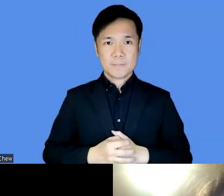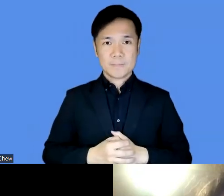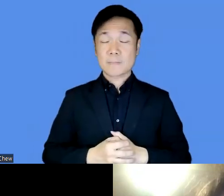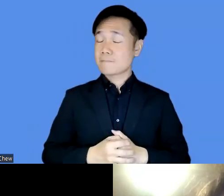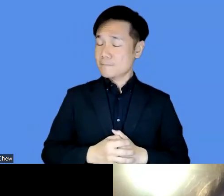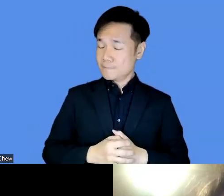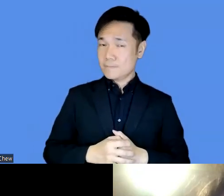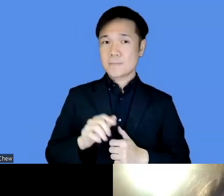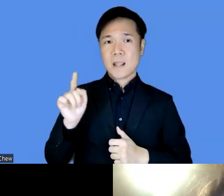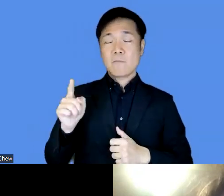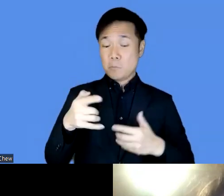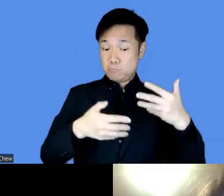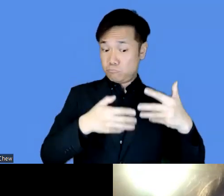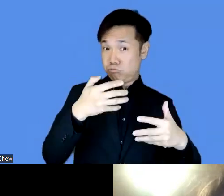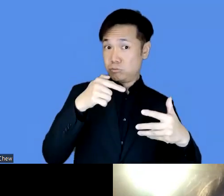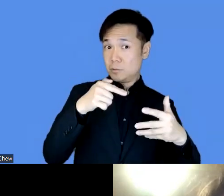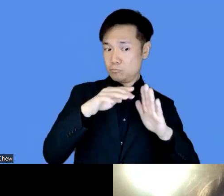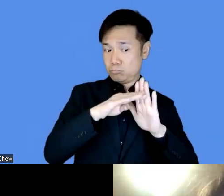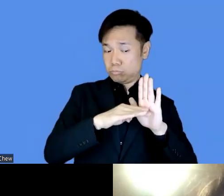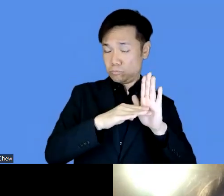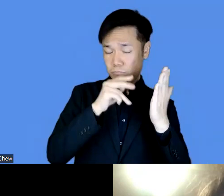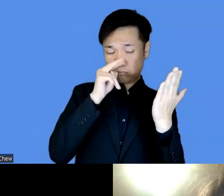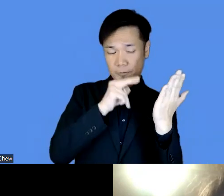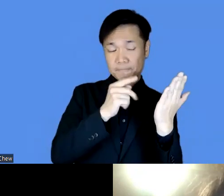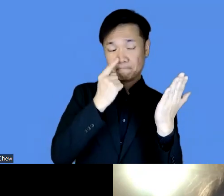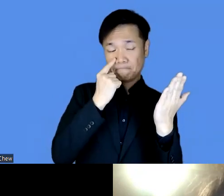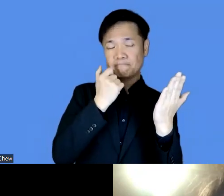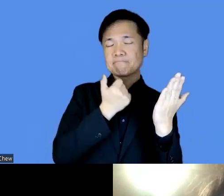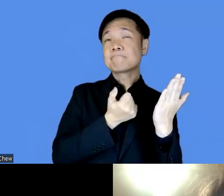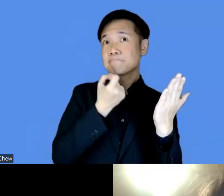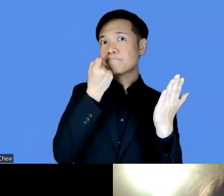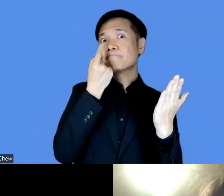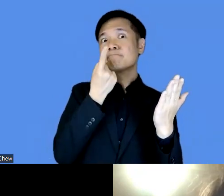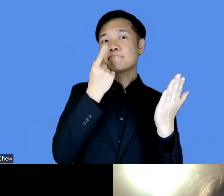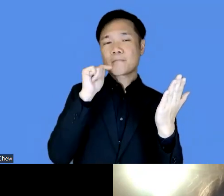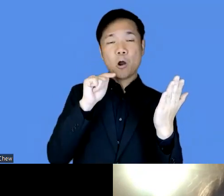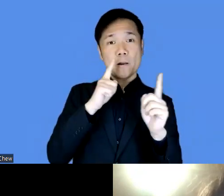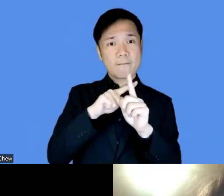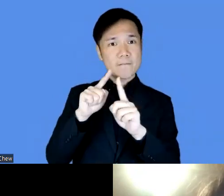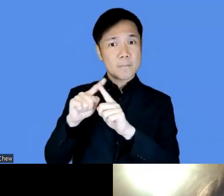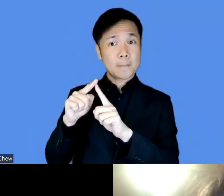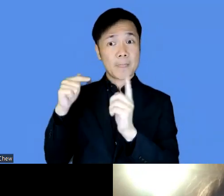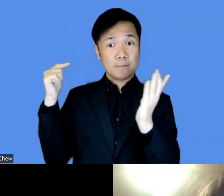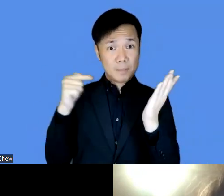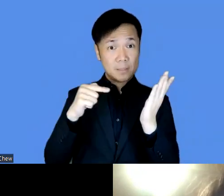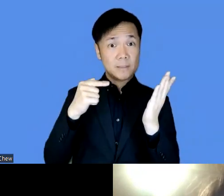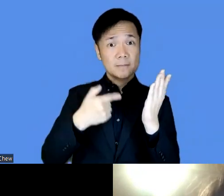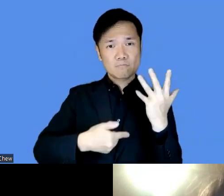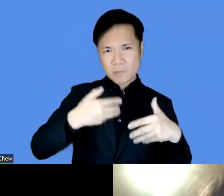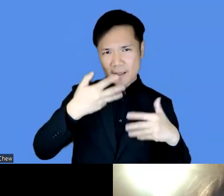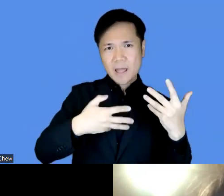has shown us clearly, is how key innovation is in terms of